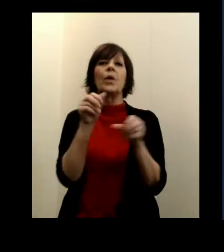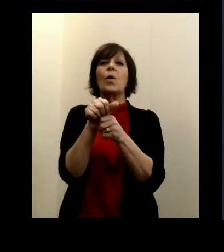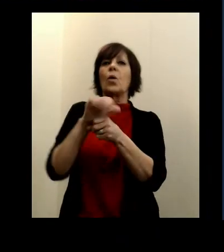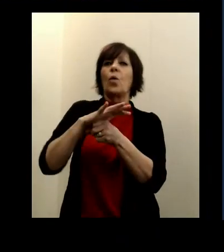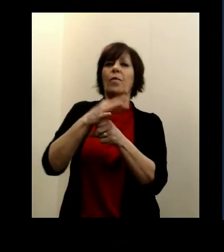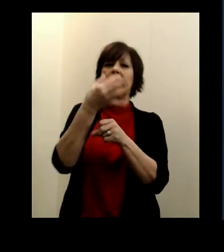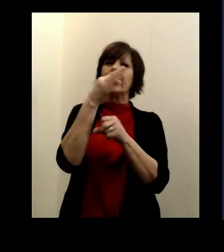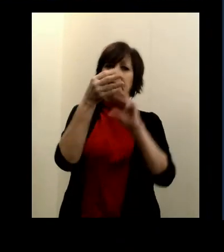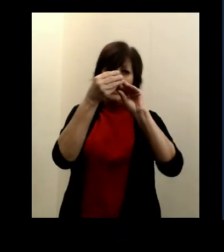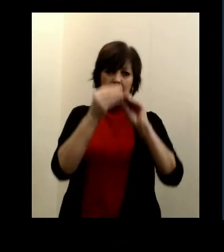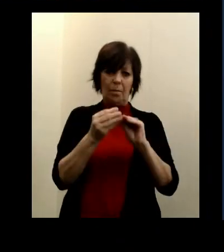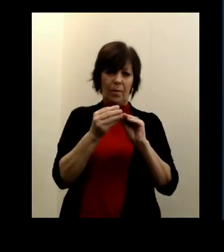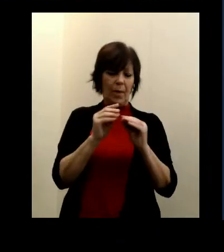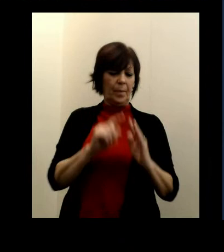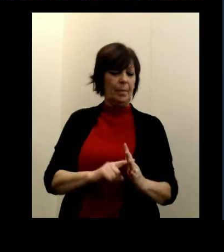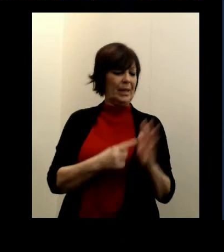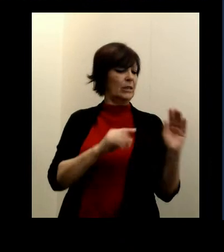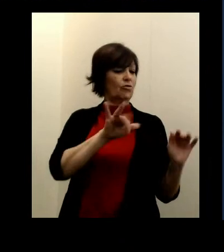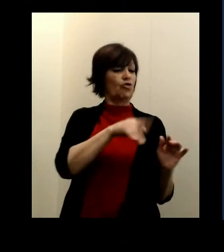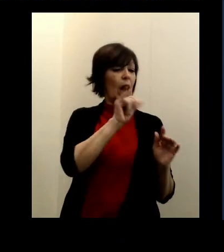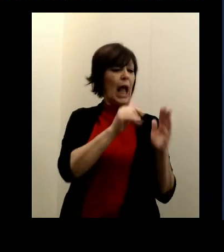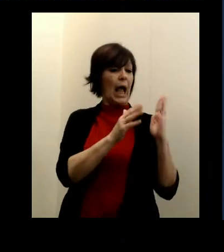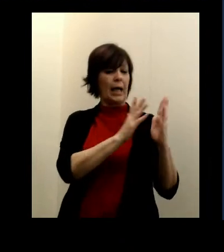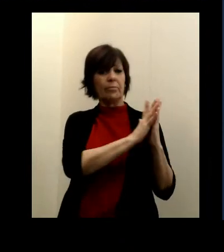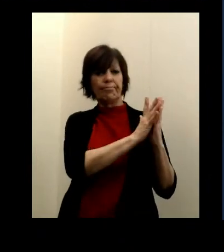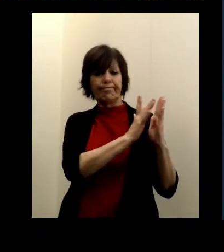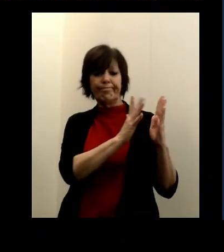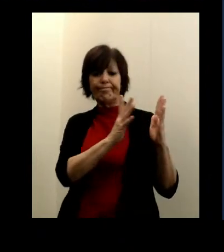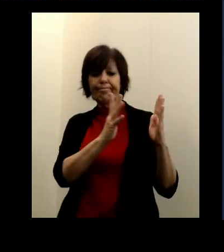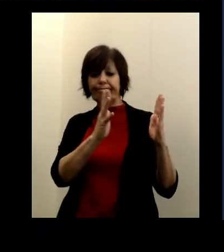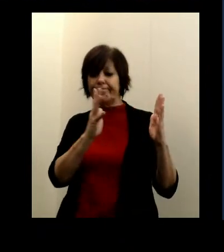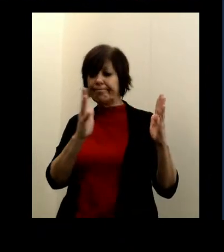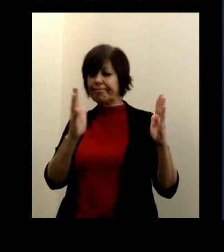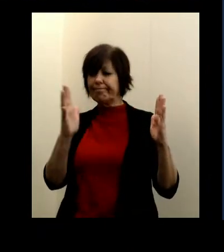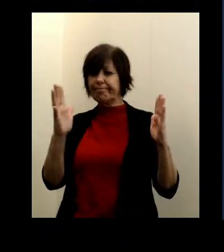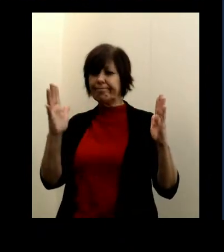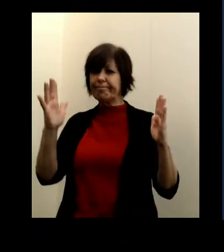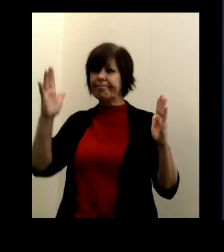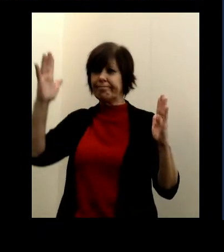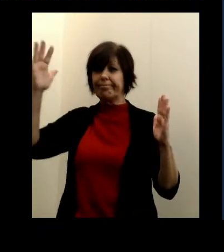COVID-19 cases from the beginning of July up until